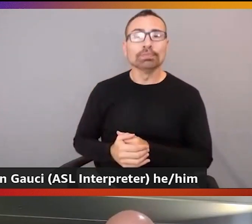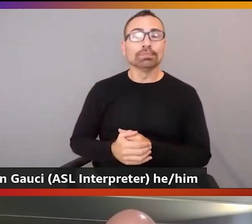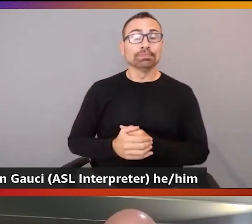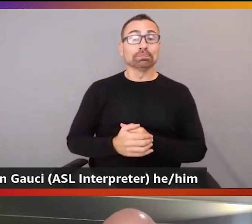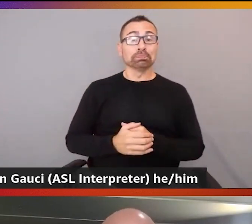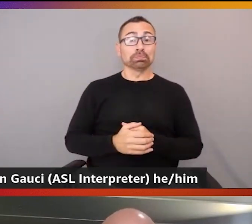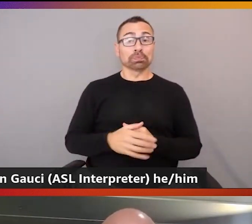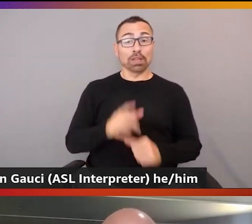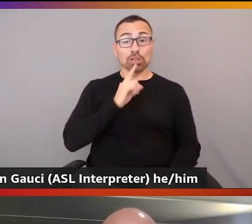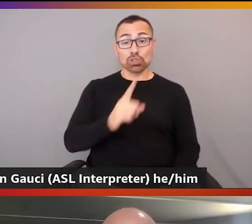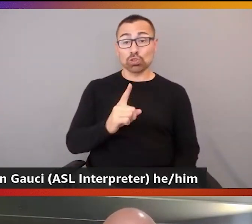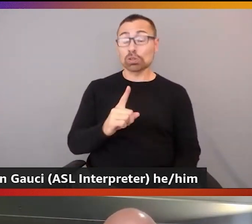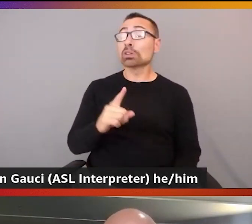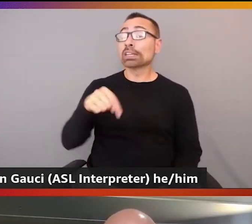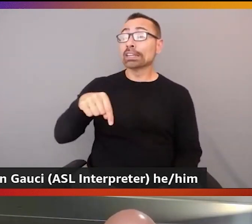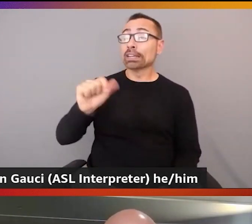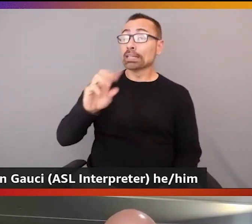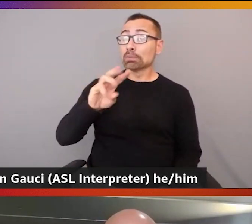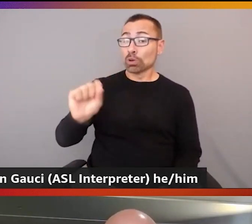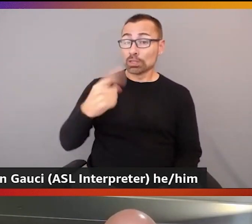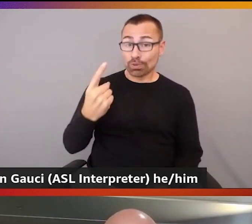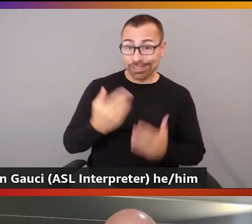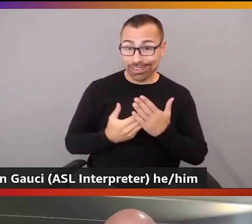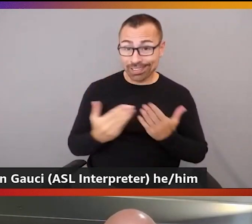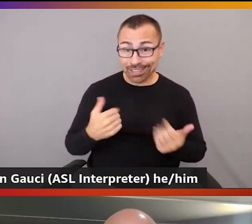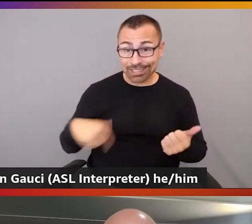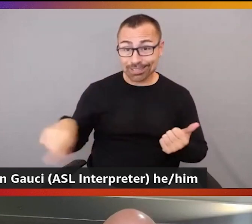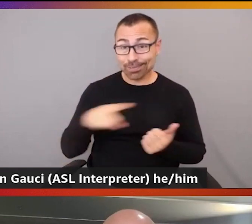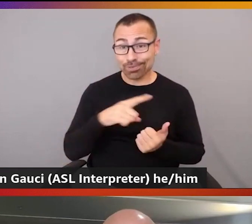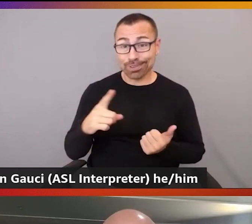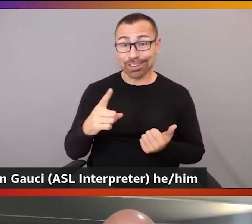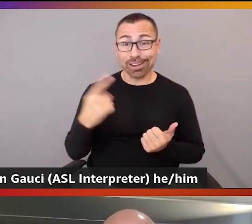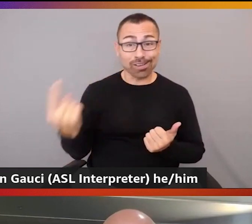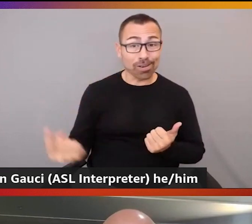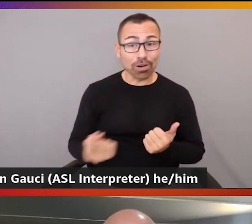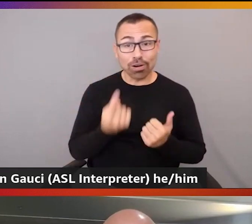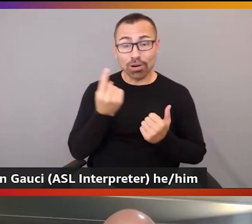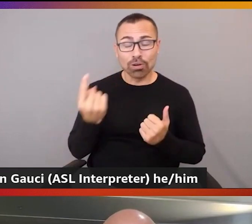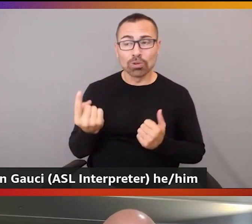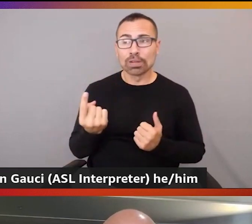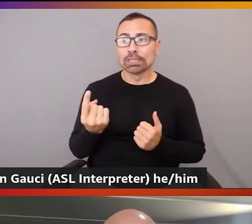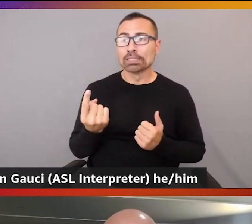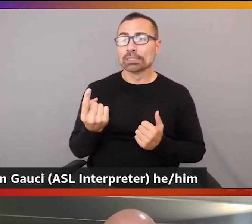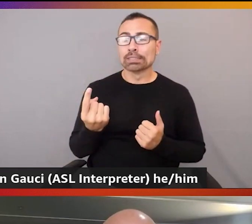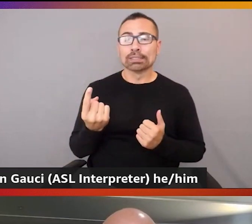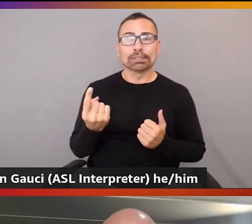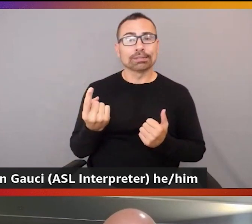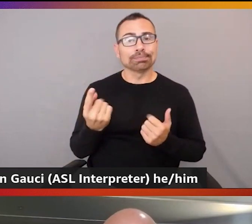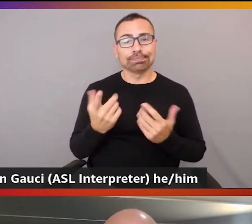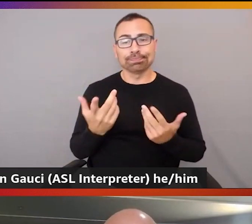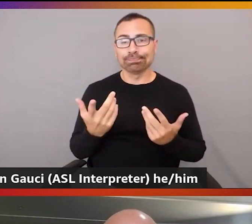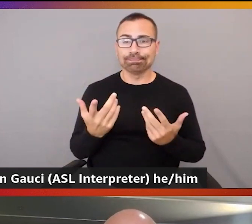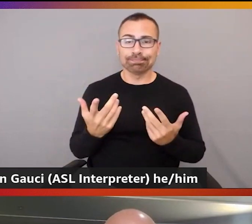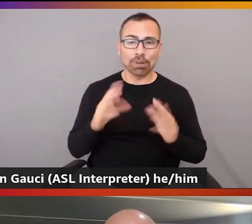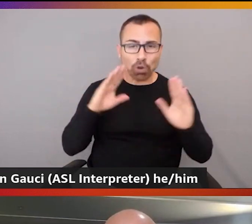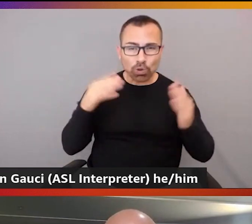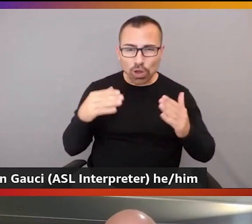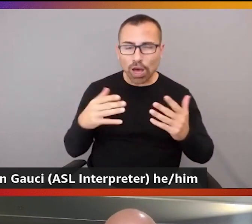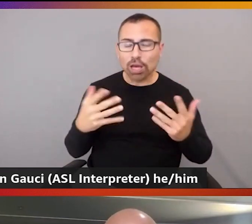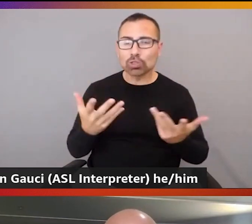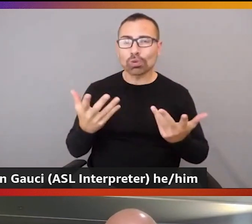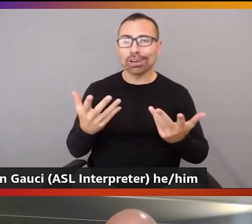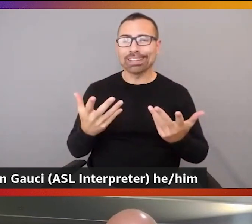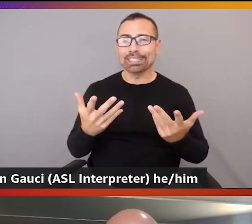at AWS, one of the things we've always been very forward about is getting things to market quickly.